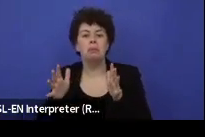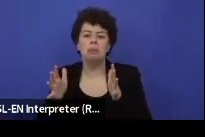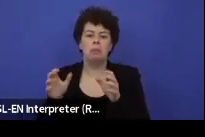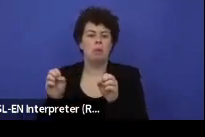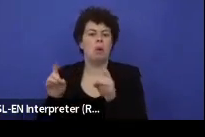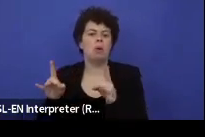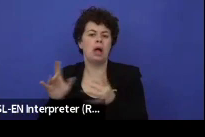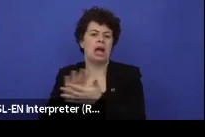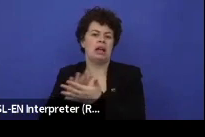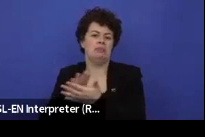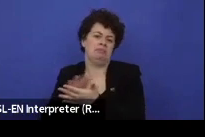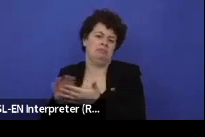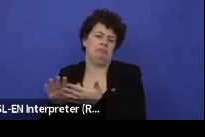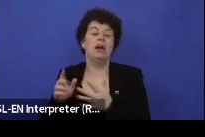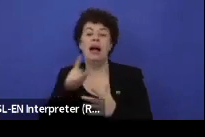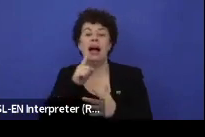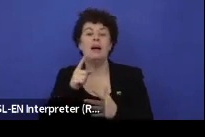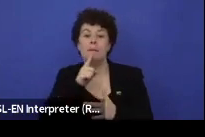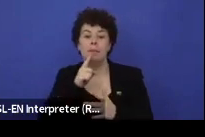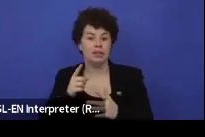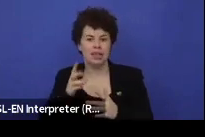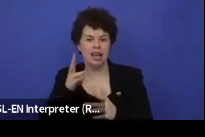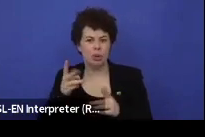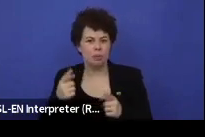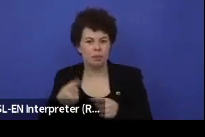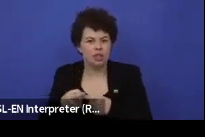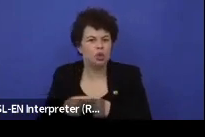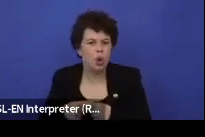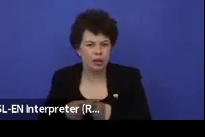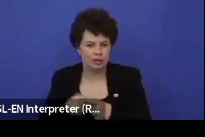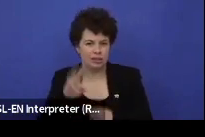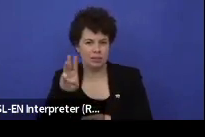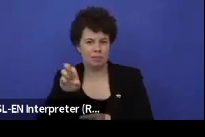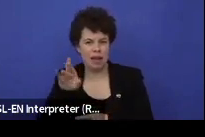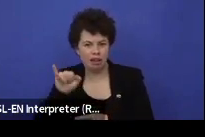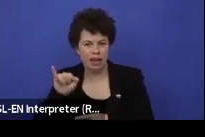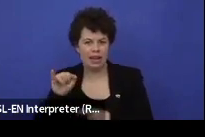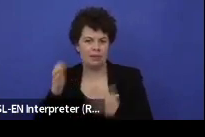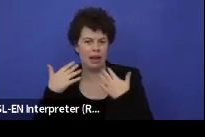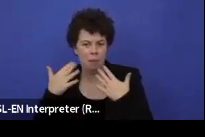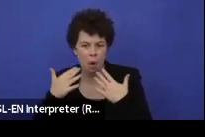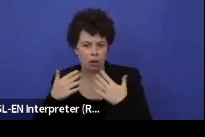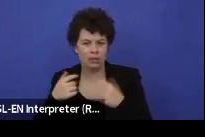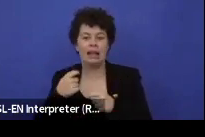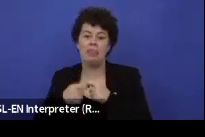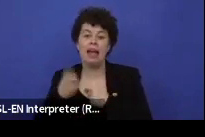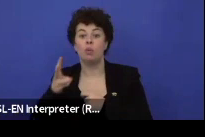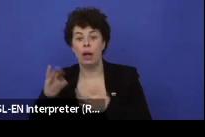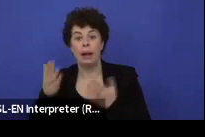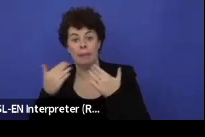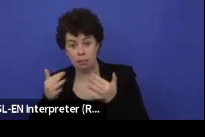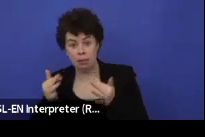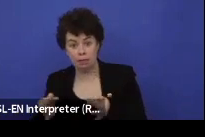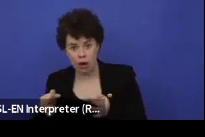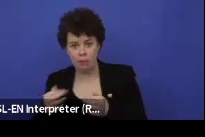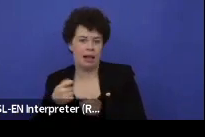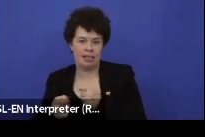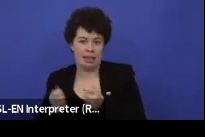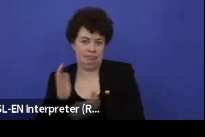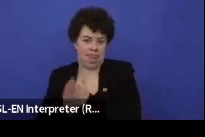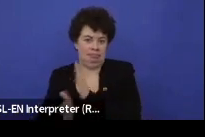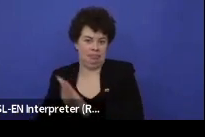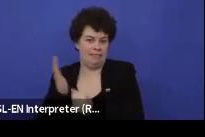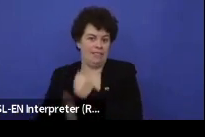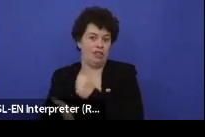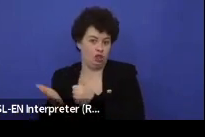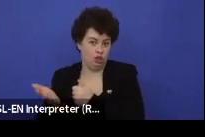typically won't last for long. So they'll have quite a short perimenopause, and then they'll have their menopause, and then that's pretty much it.